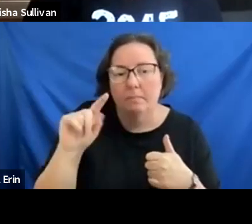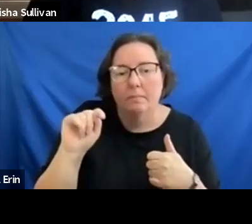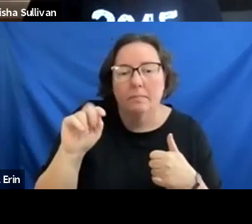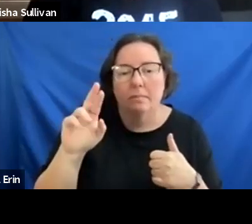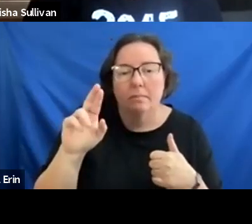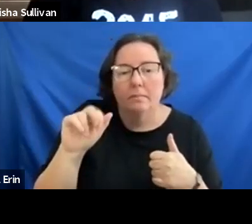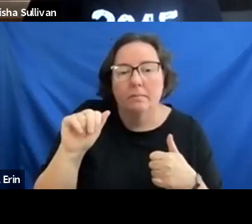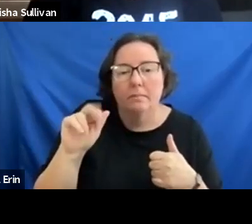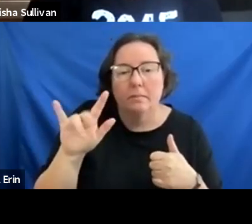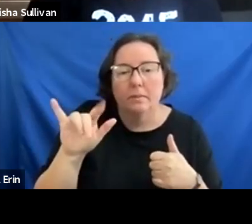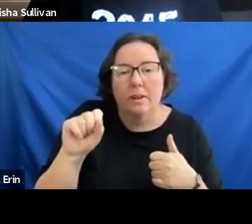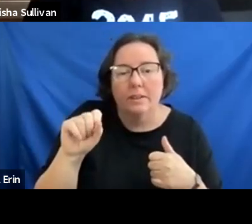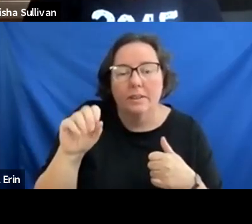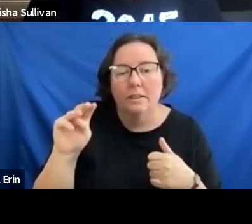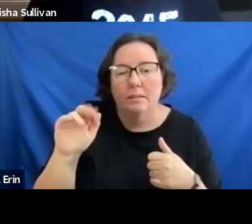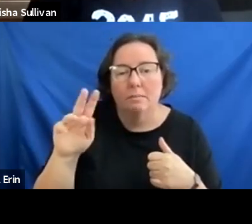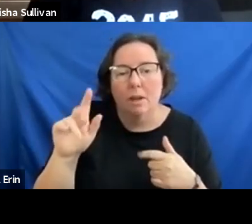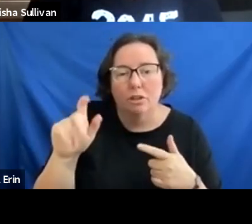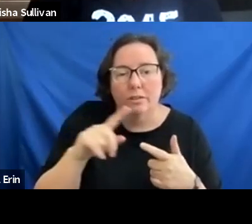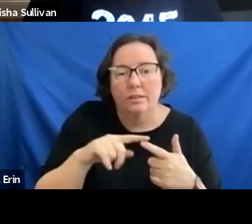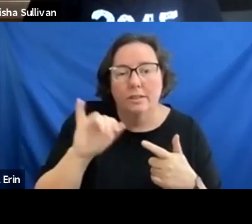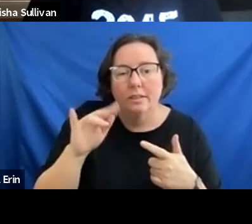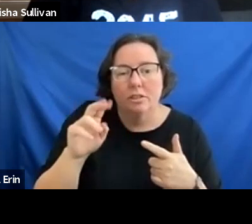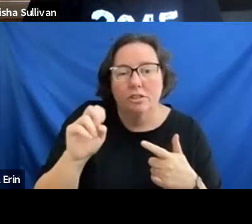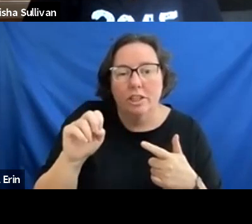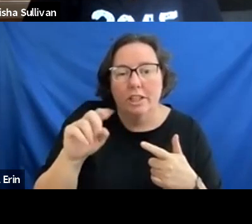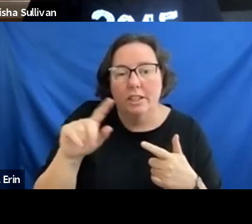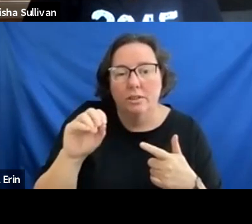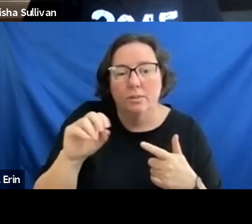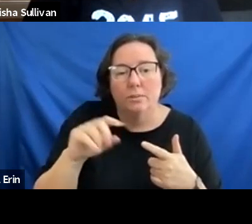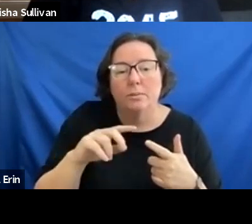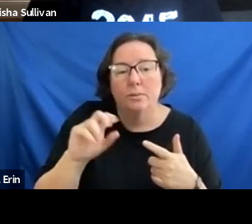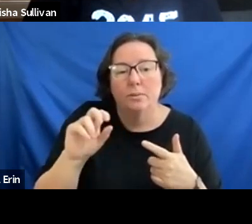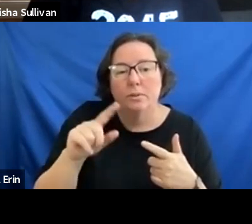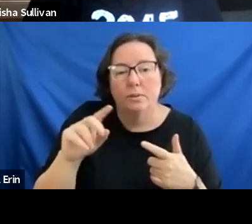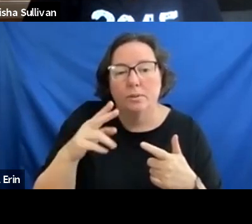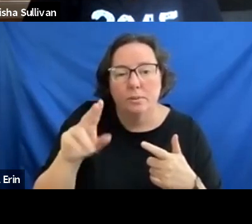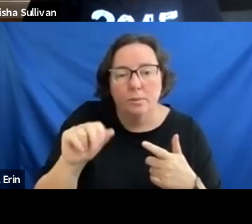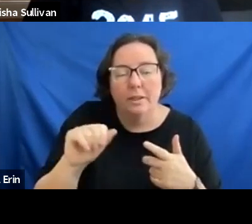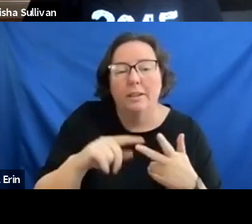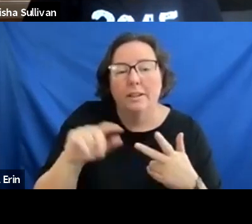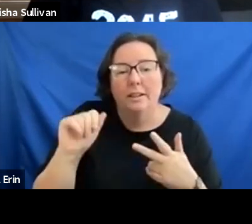Marshall, followed by Jane Zhu and Alan Tian. Travis Marshall,